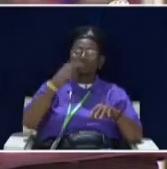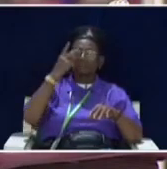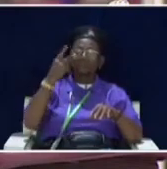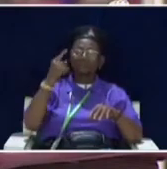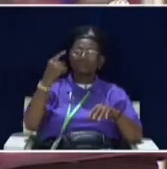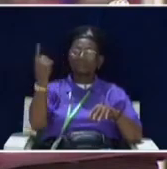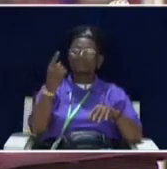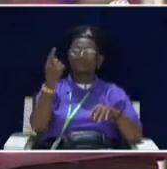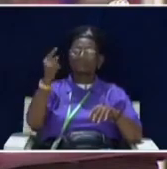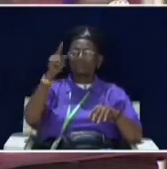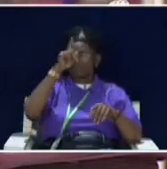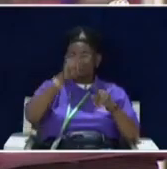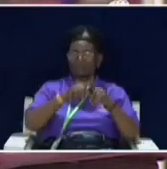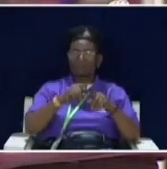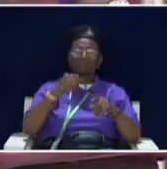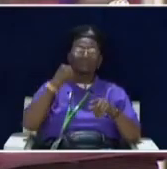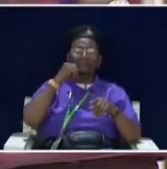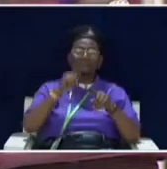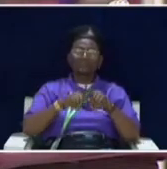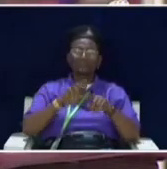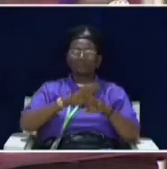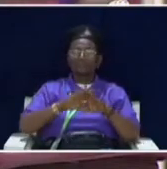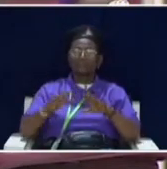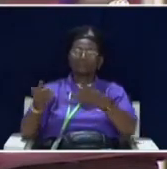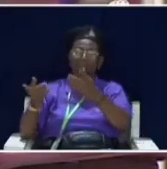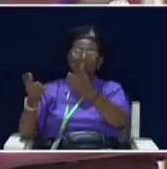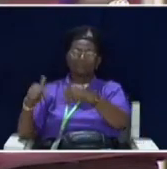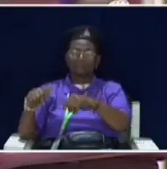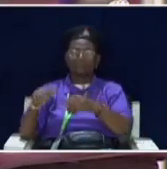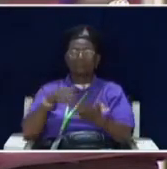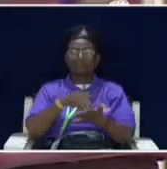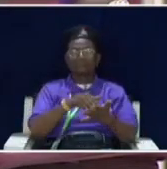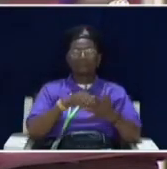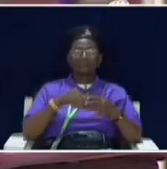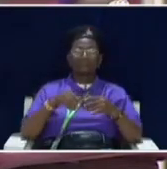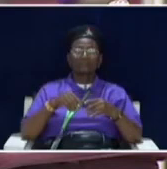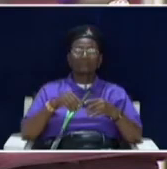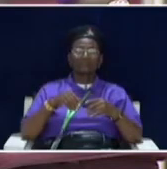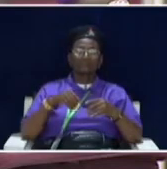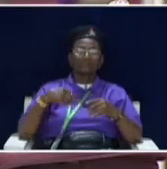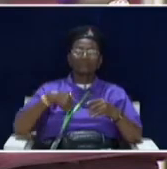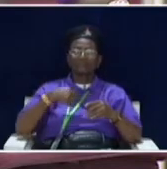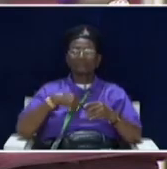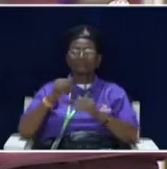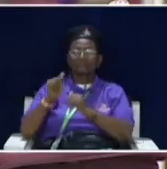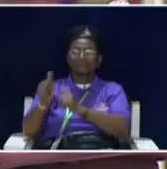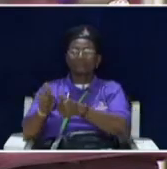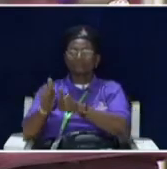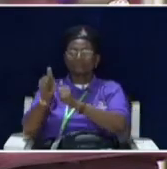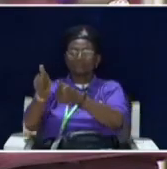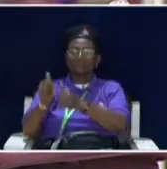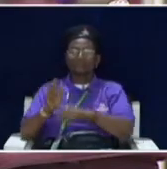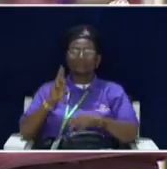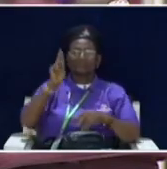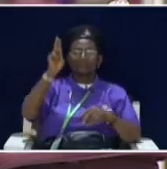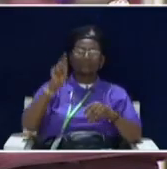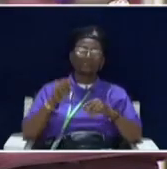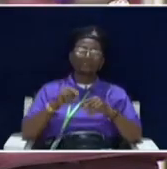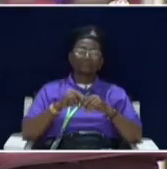coming. Lẹ́yìn ìgbà tó yá ọkọ nìkan là ń rí àríyàwó mọ́. And we followed up. A wá tẹ̀lé wọn, a wá wọn